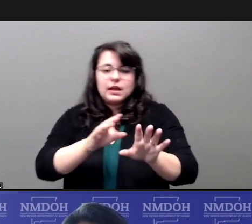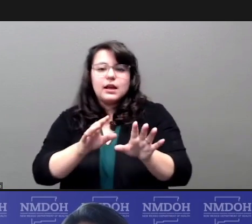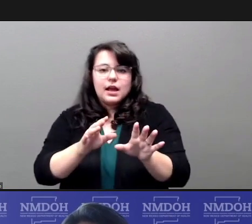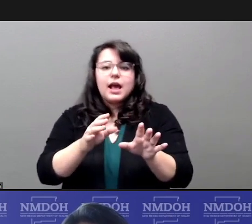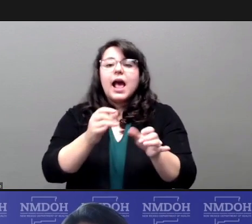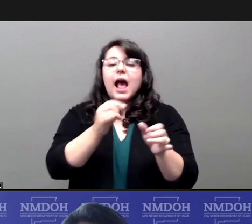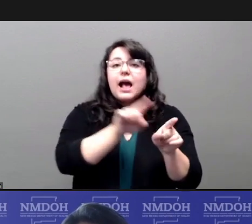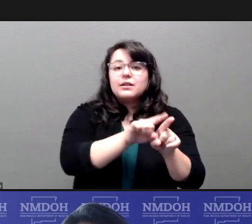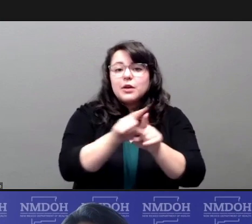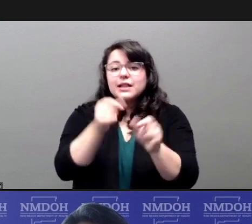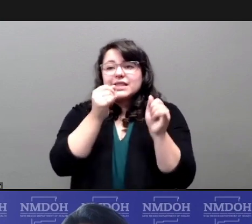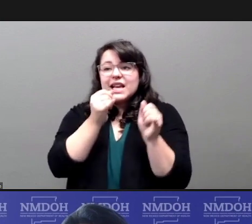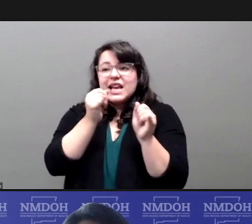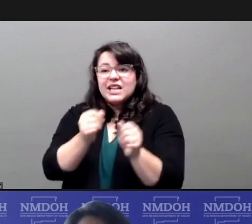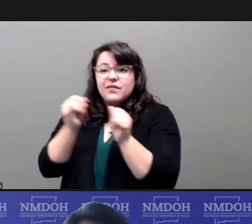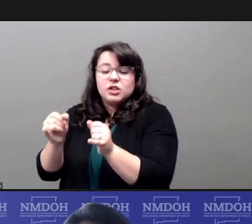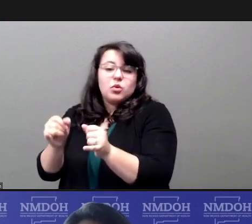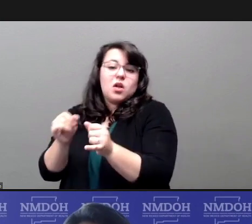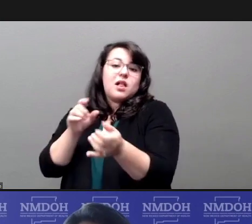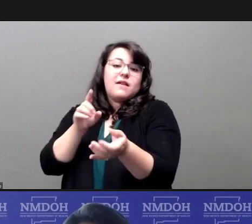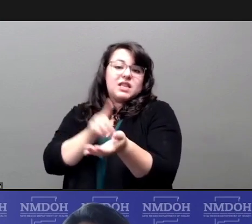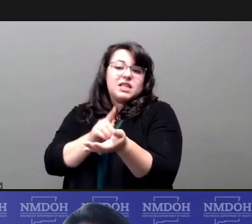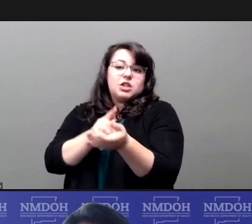individual physician decision-making.